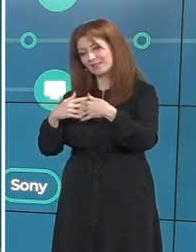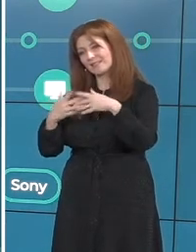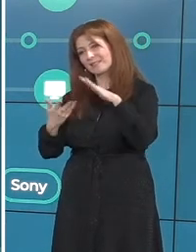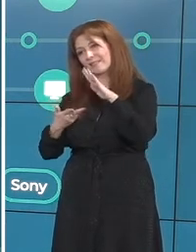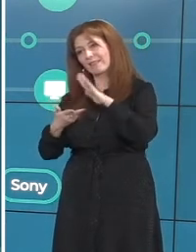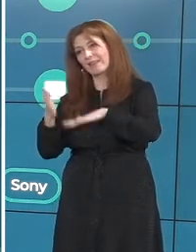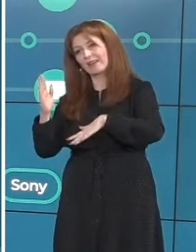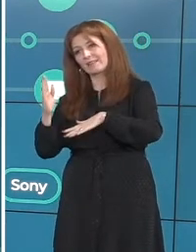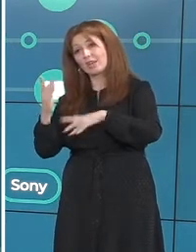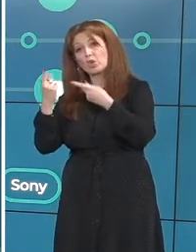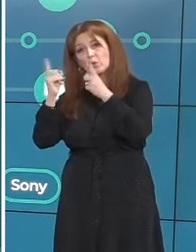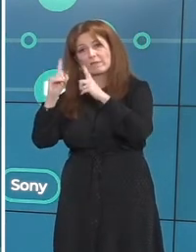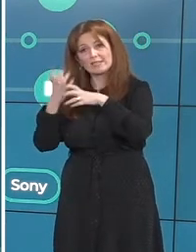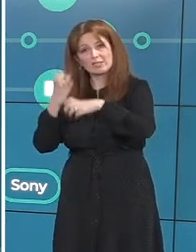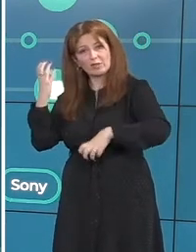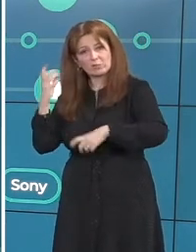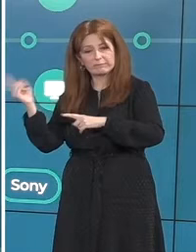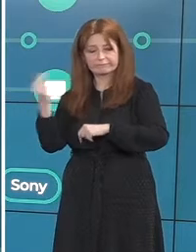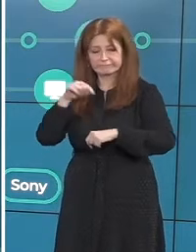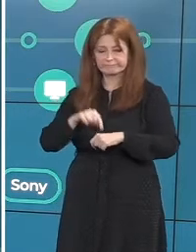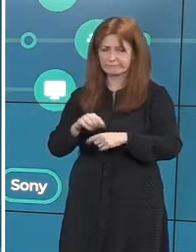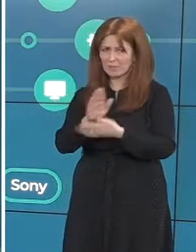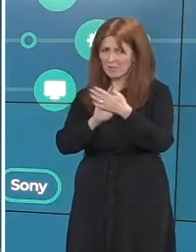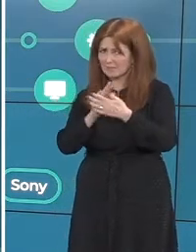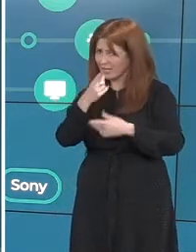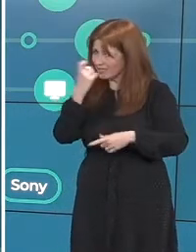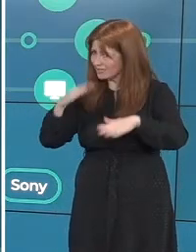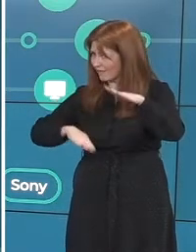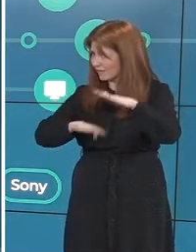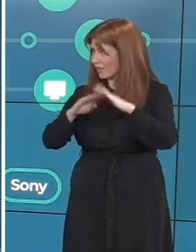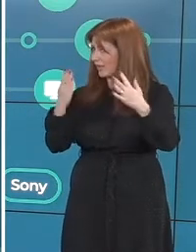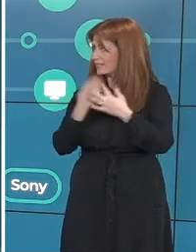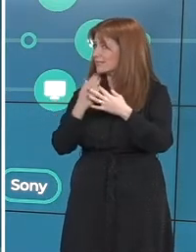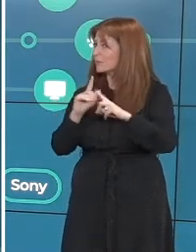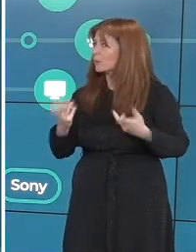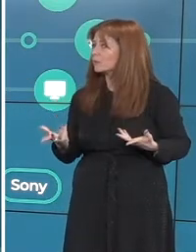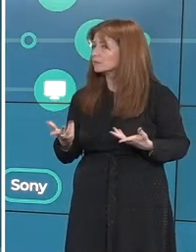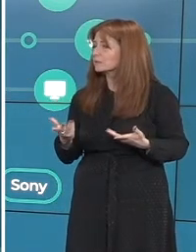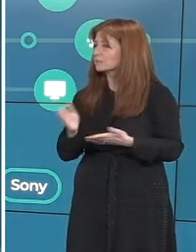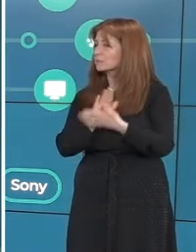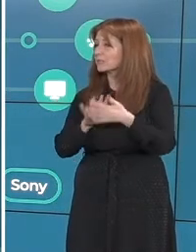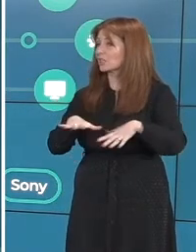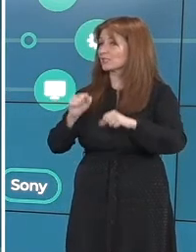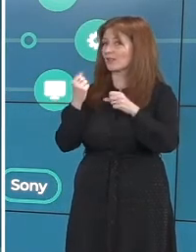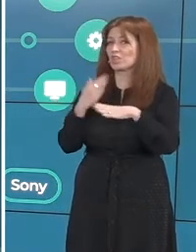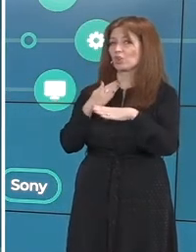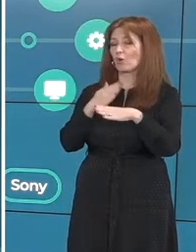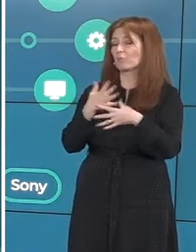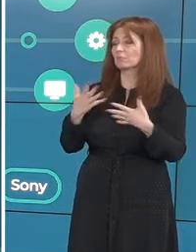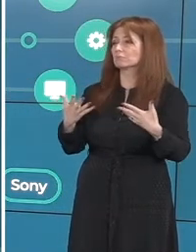of university, are they getting an understanding of what accessibility is enough to start their job